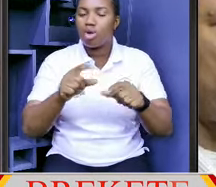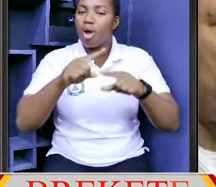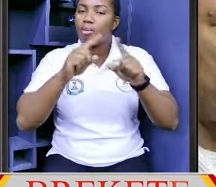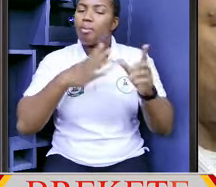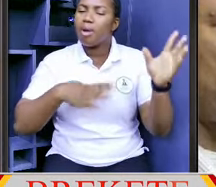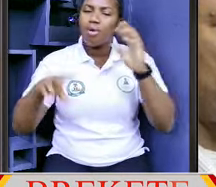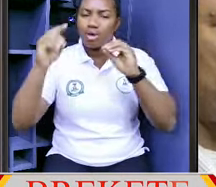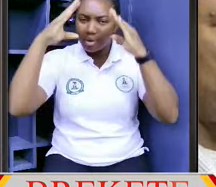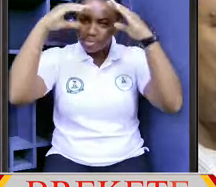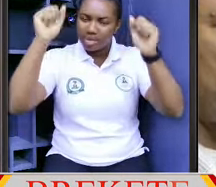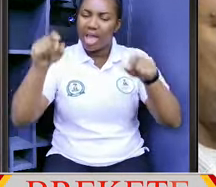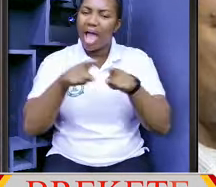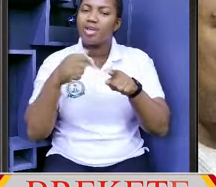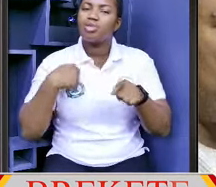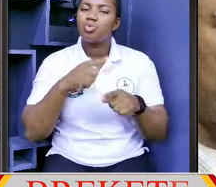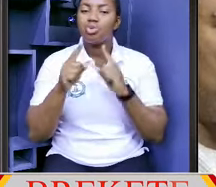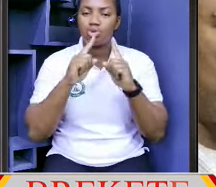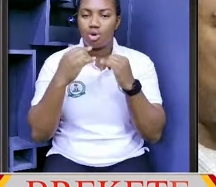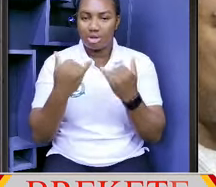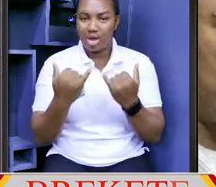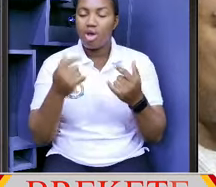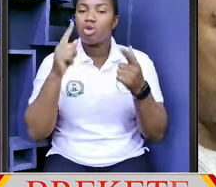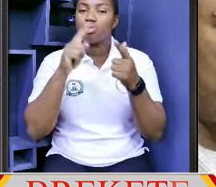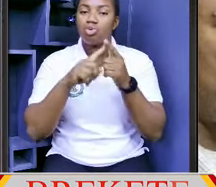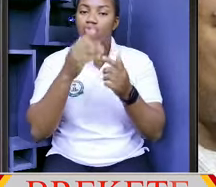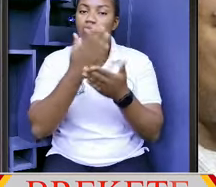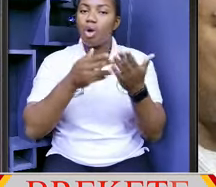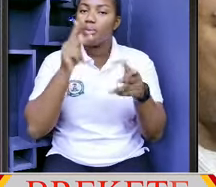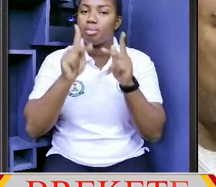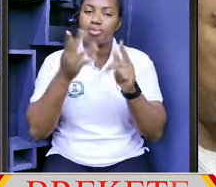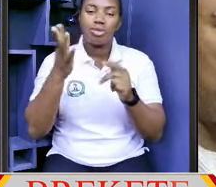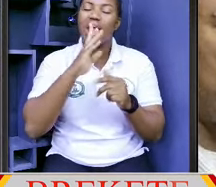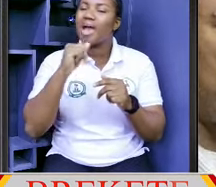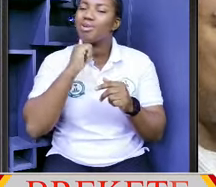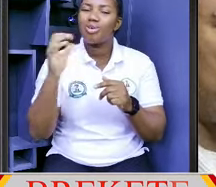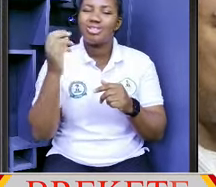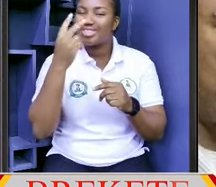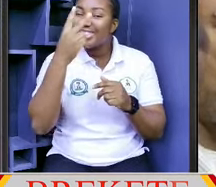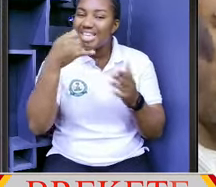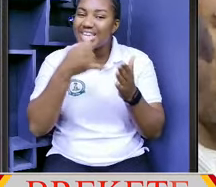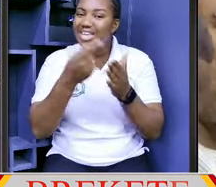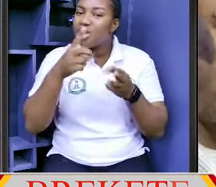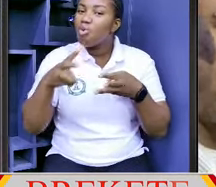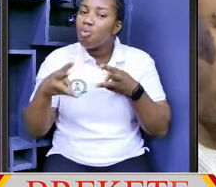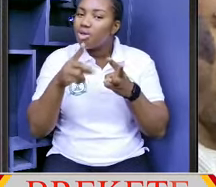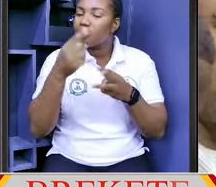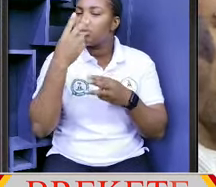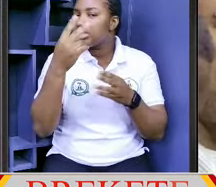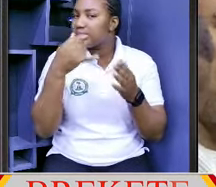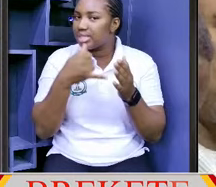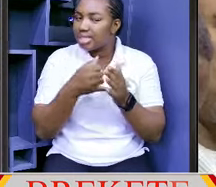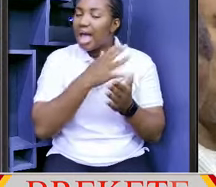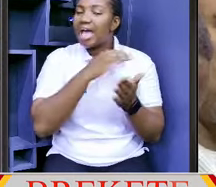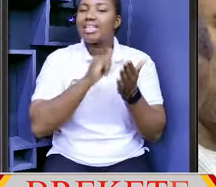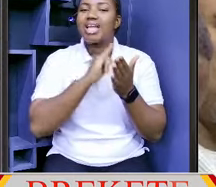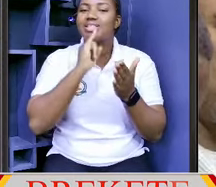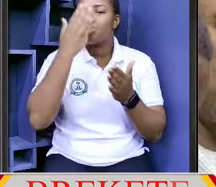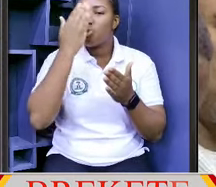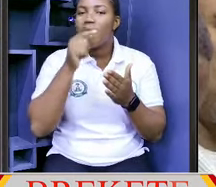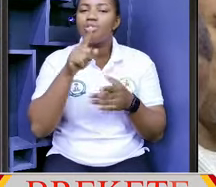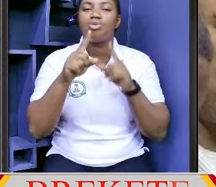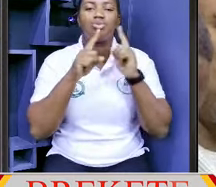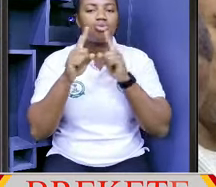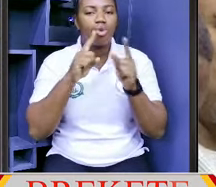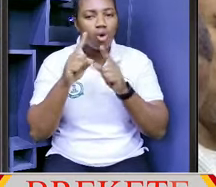talking about this now, to some people, they are not taking it, seeing it the way you are seeing it. And that's why you are